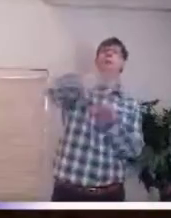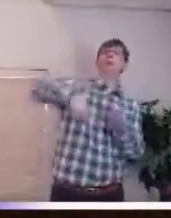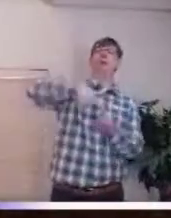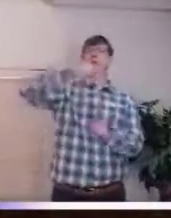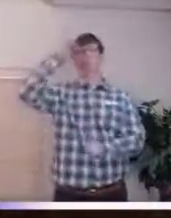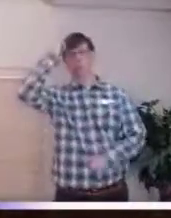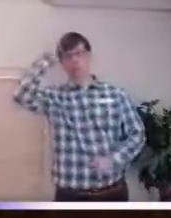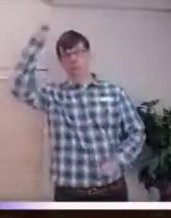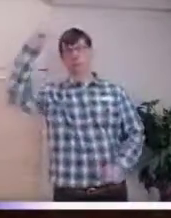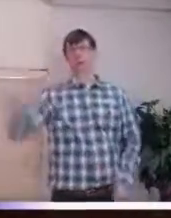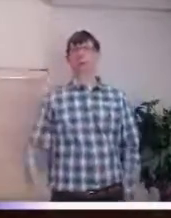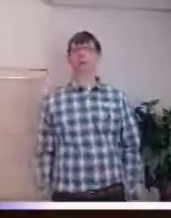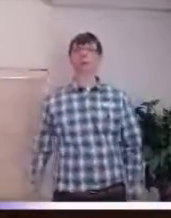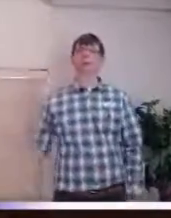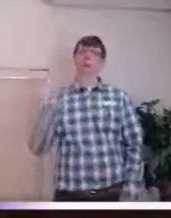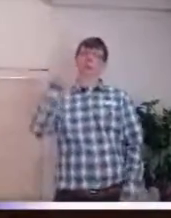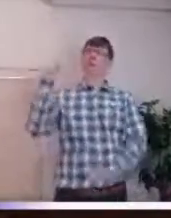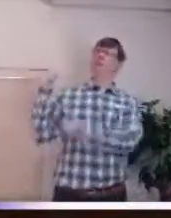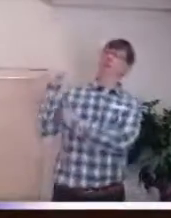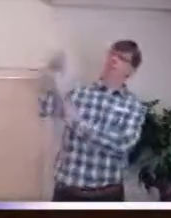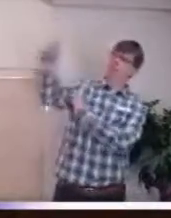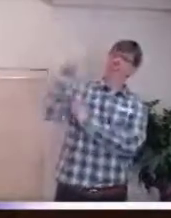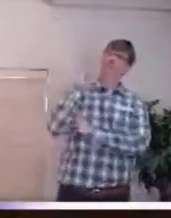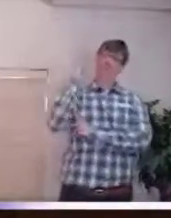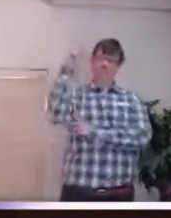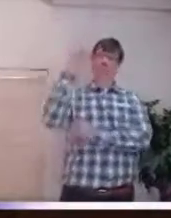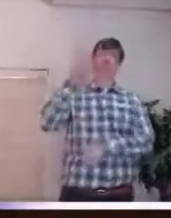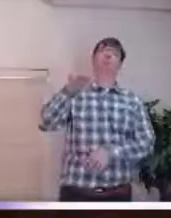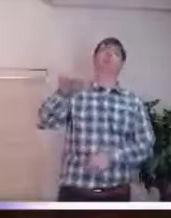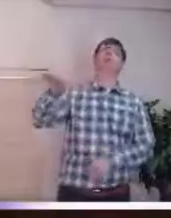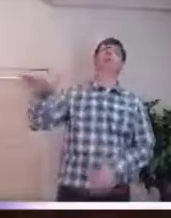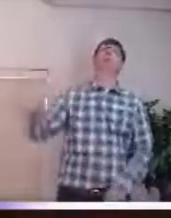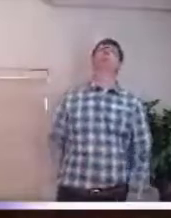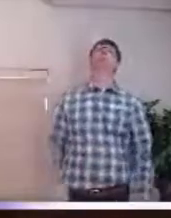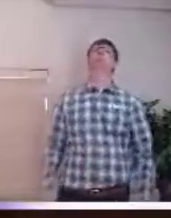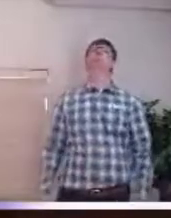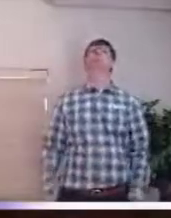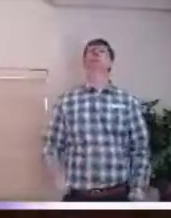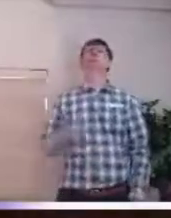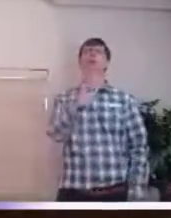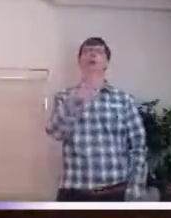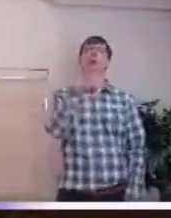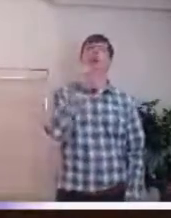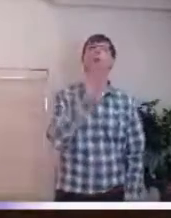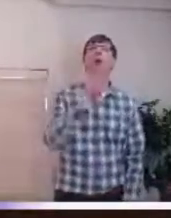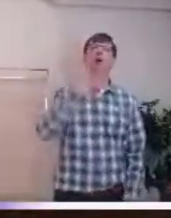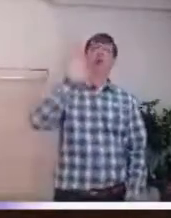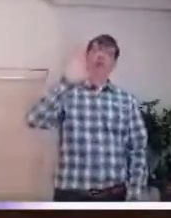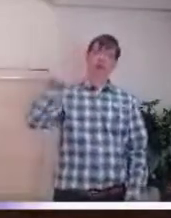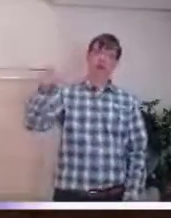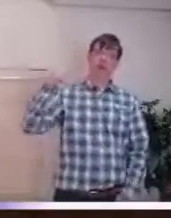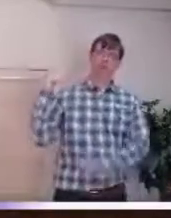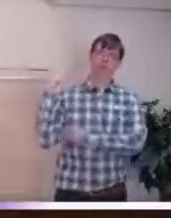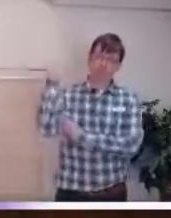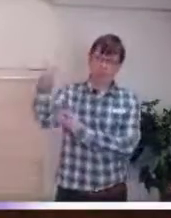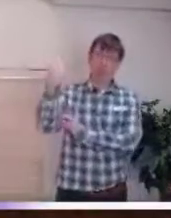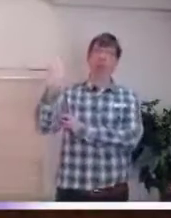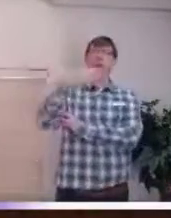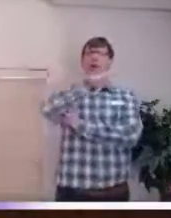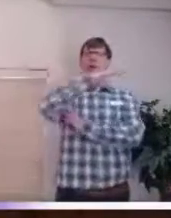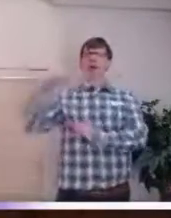mind, one power, one presence. You are that power and